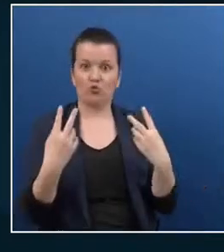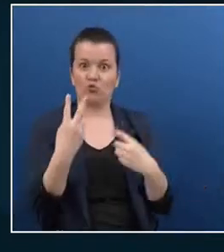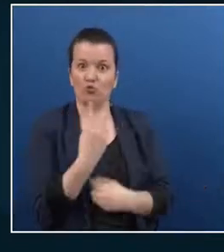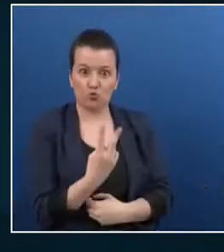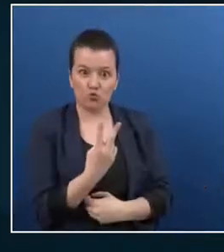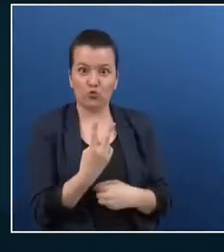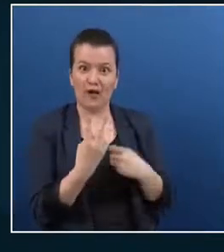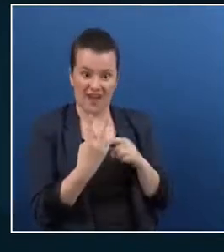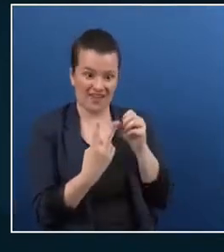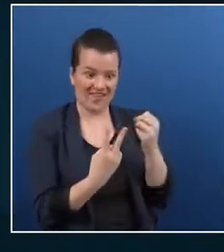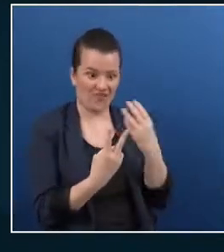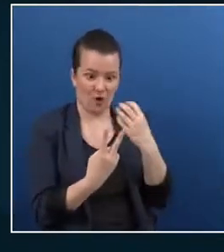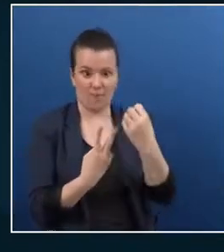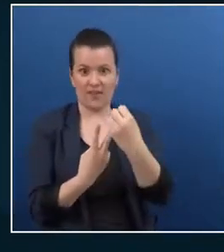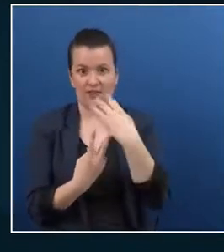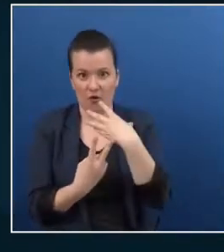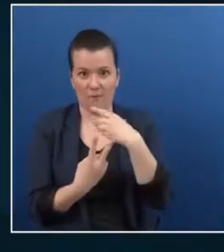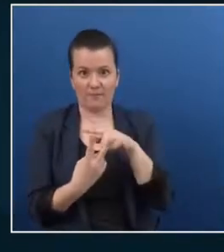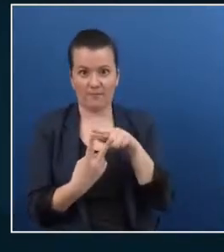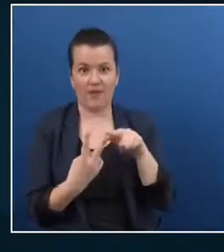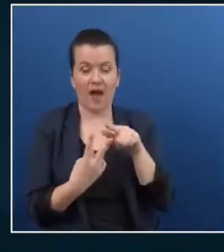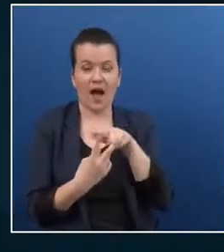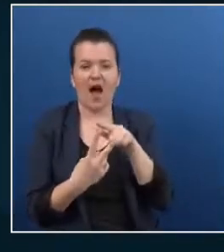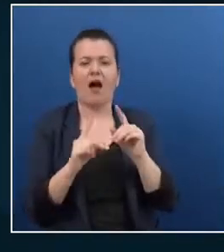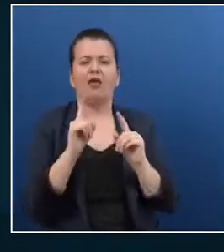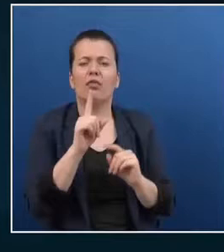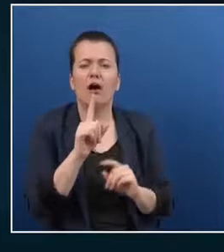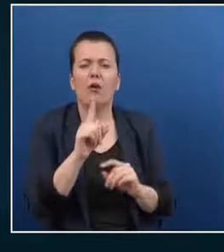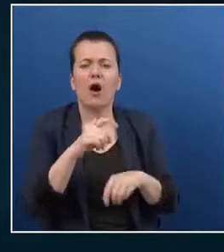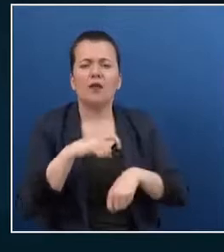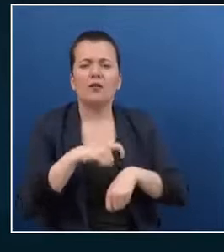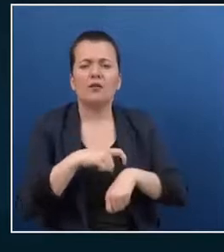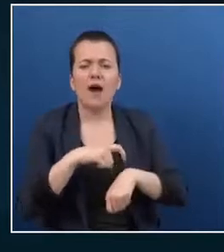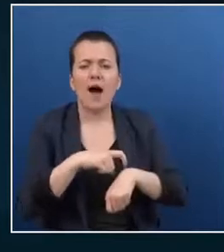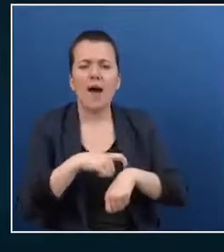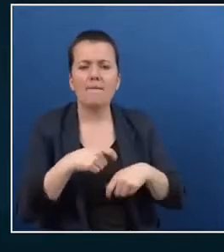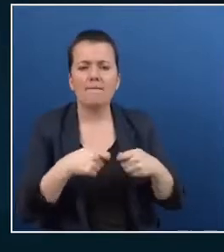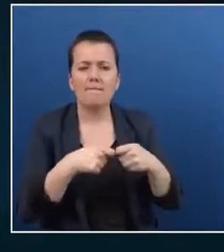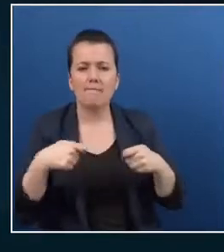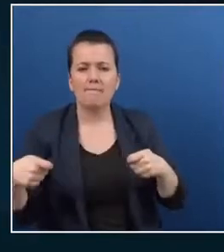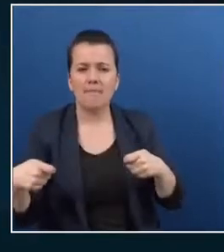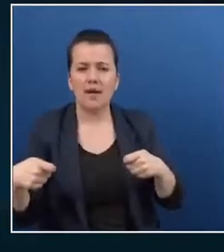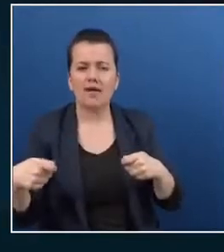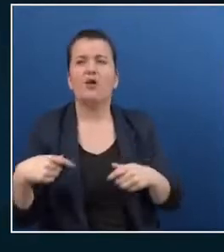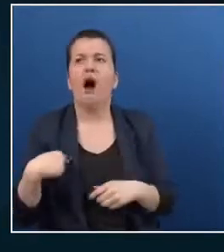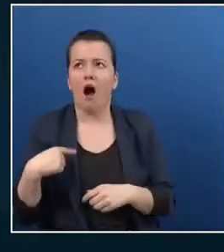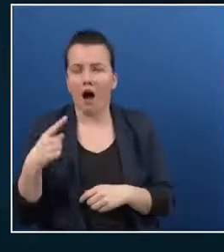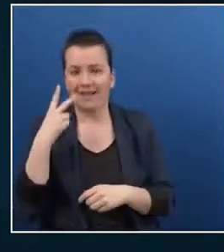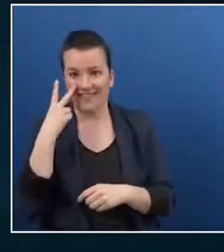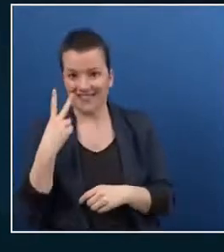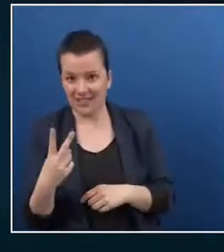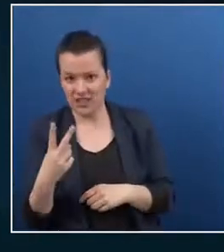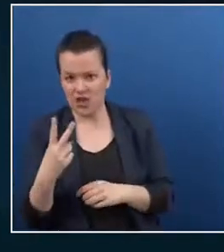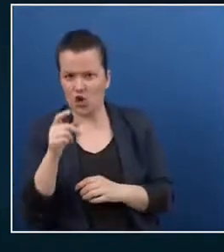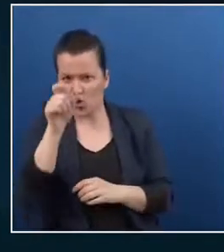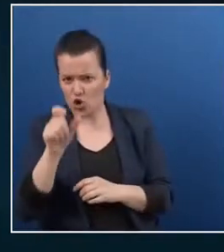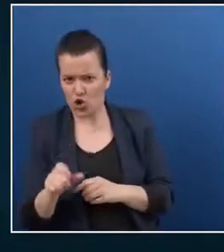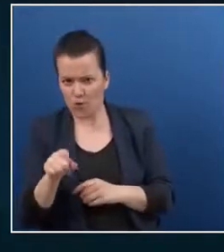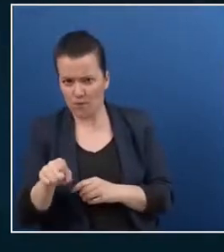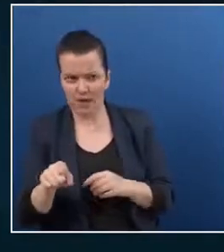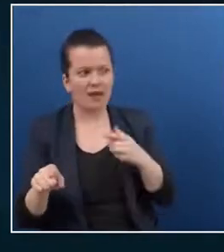devices, which is time. And so now when you know that I saw a human and then this elephant fell